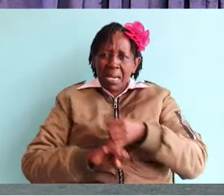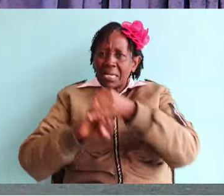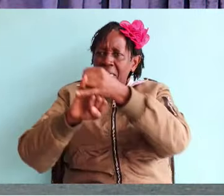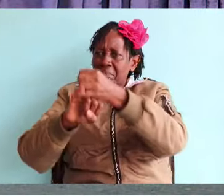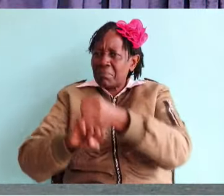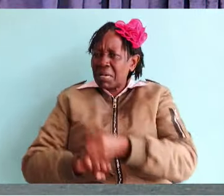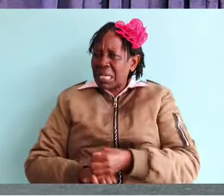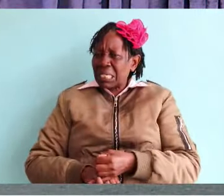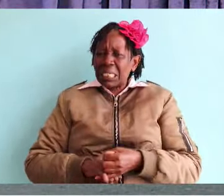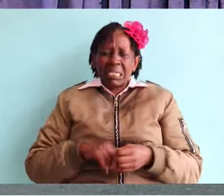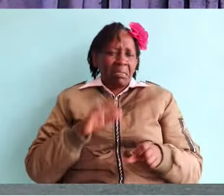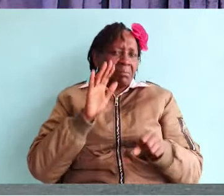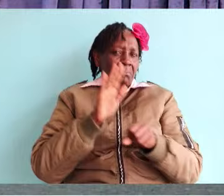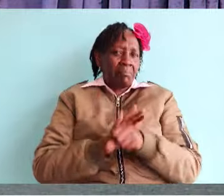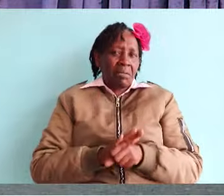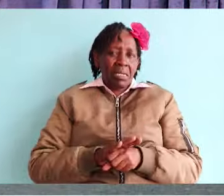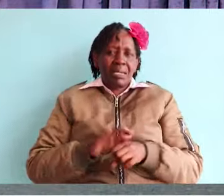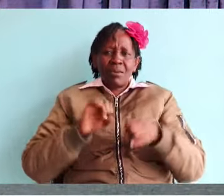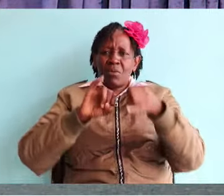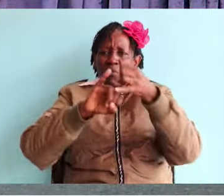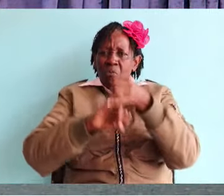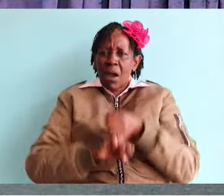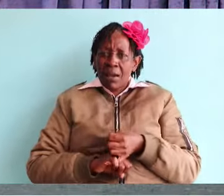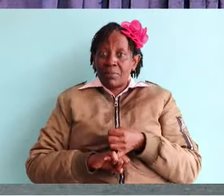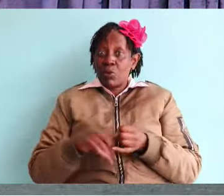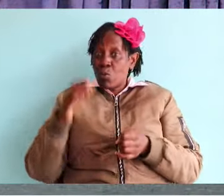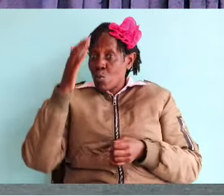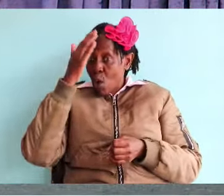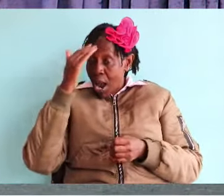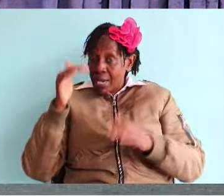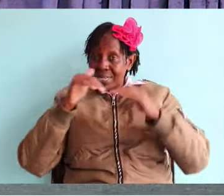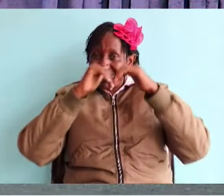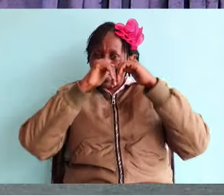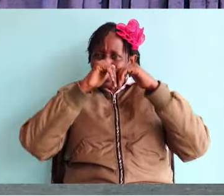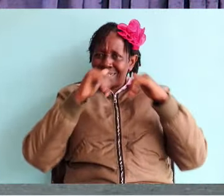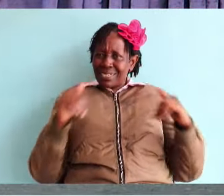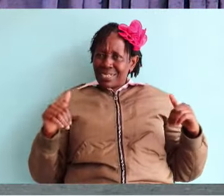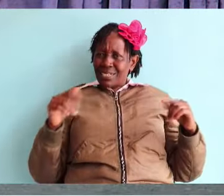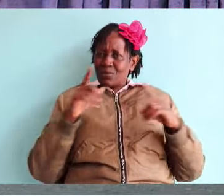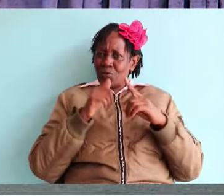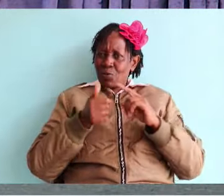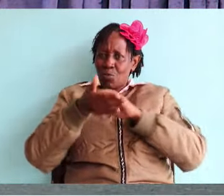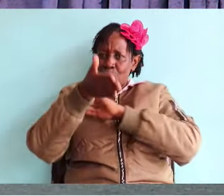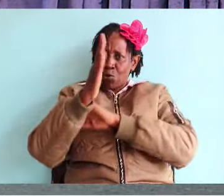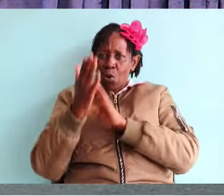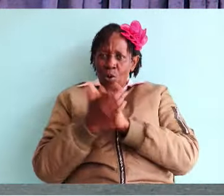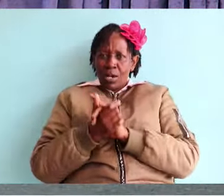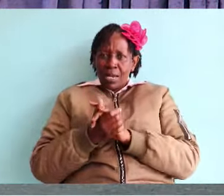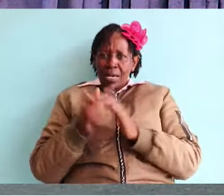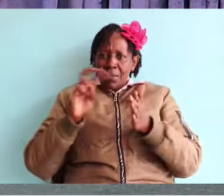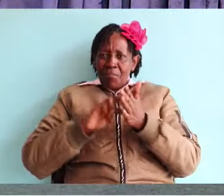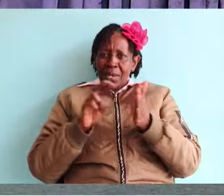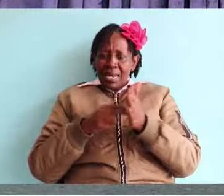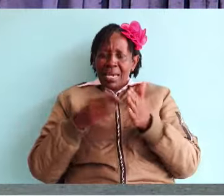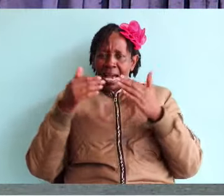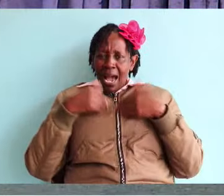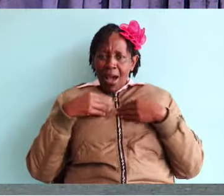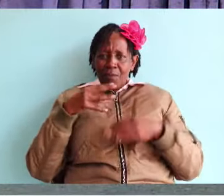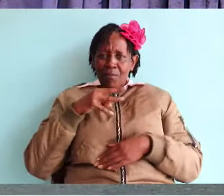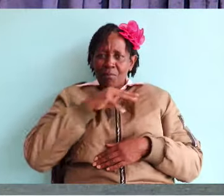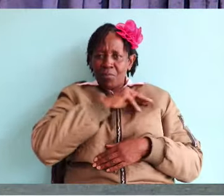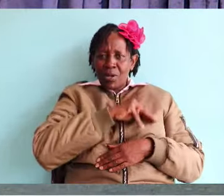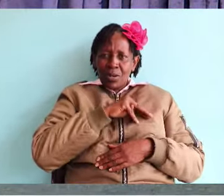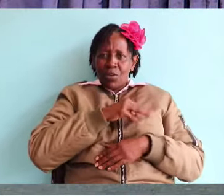Shechem. You know, because now he has disengaged with the battle. He has disengaged with the mission of God. He has said,